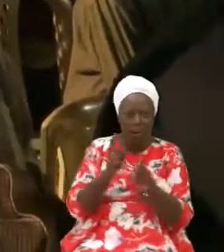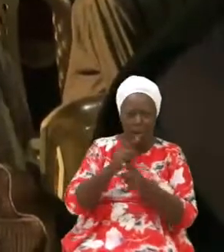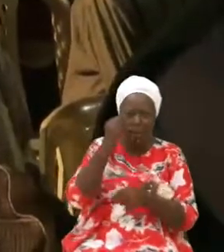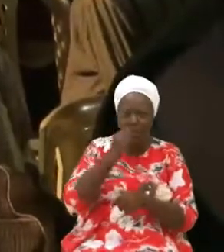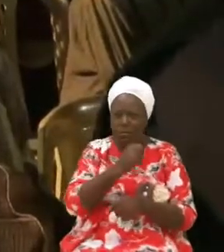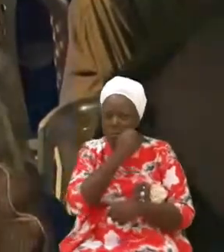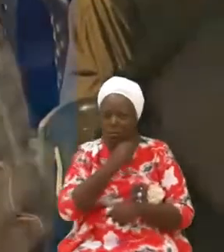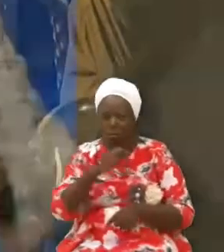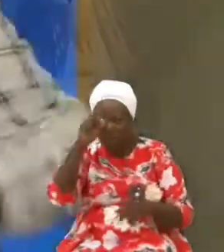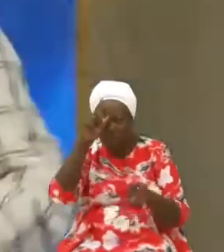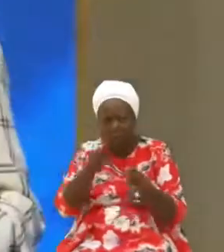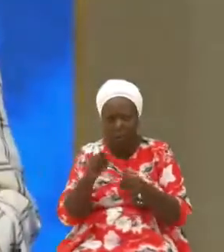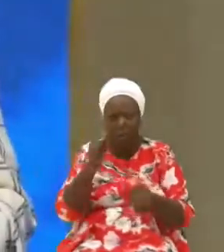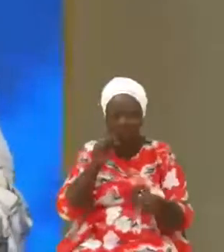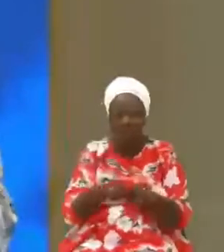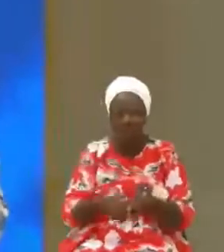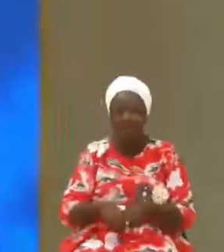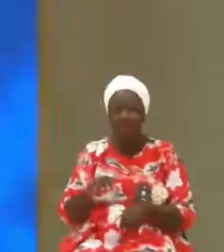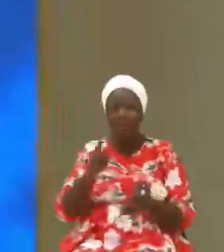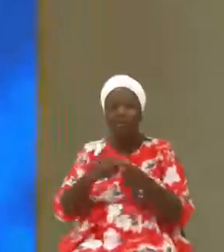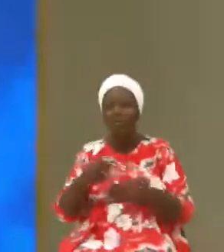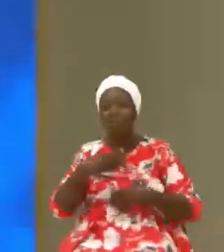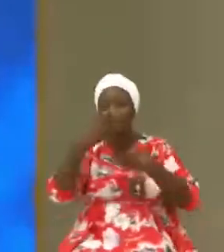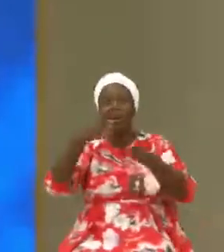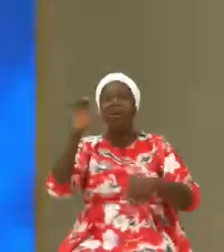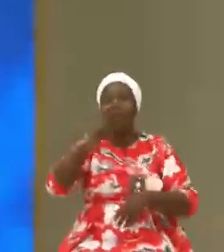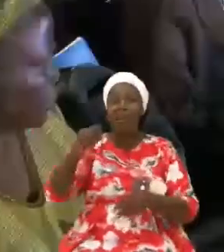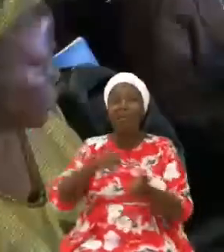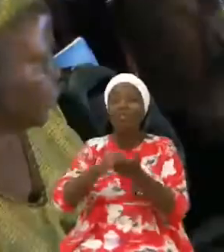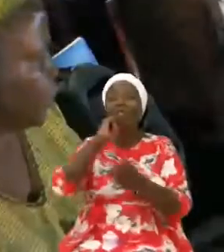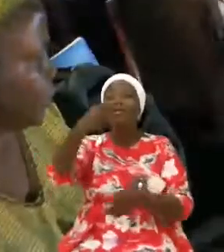brother, twin sister. You say, yes, it is me.